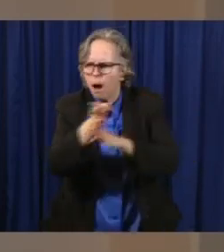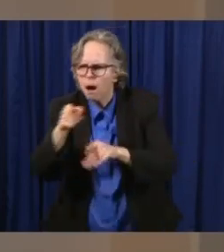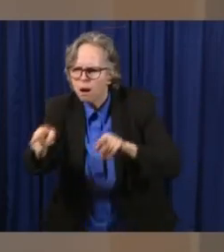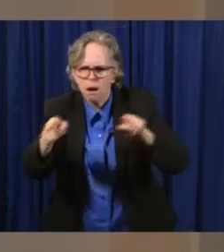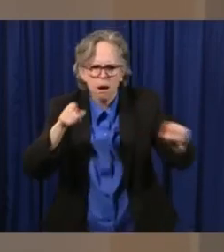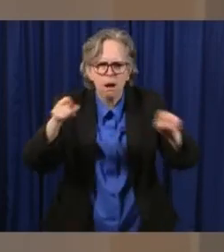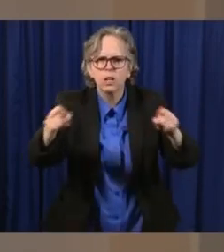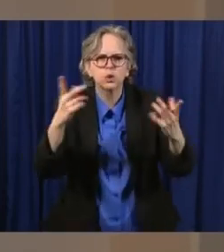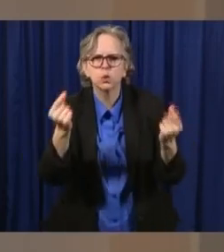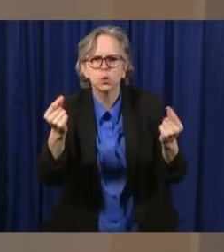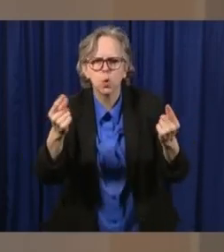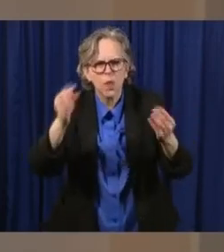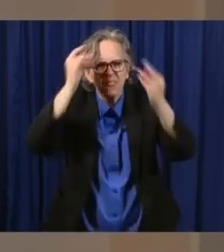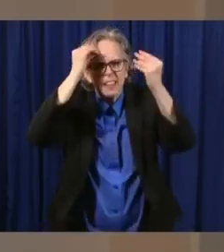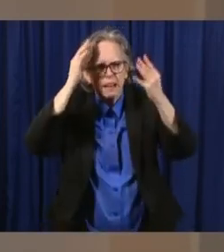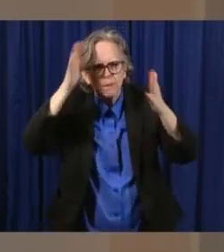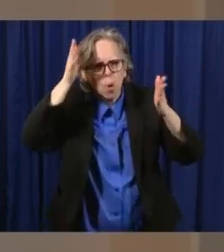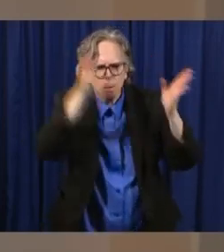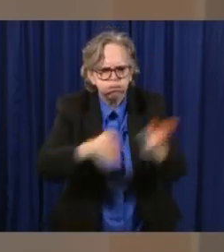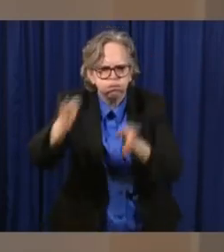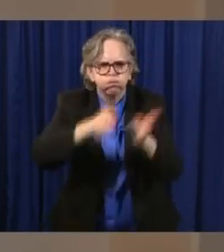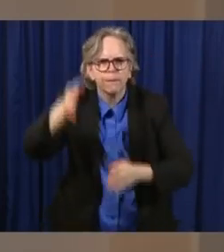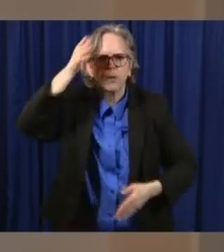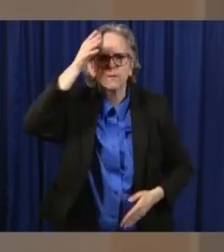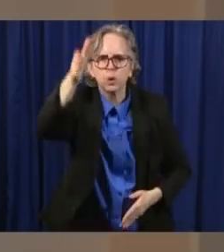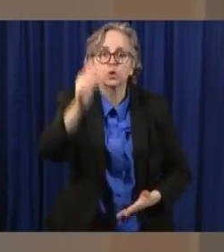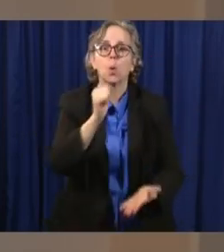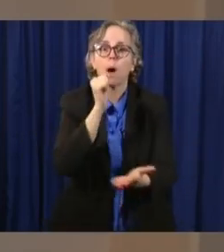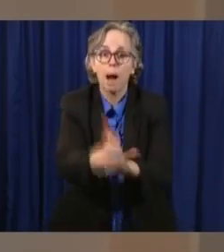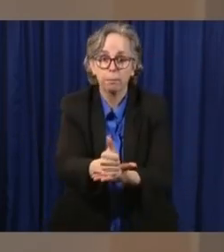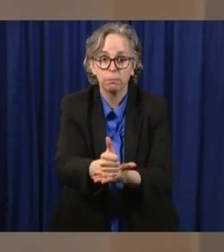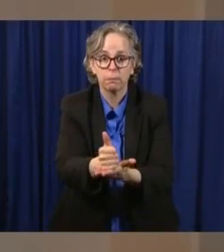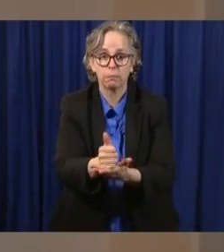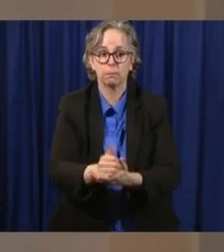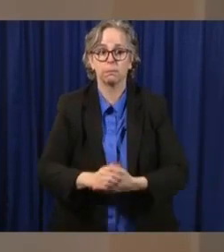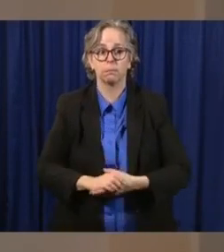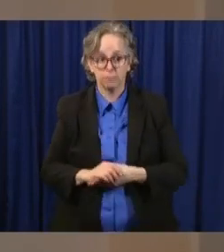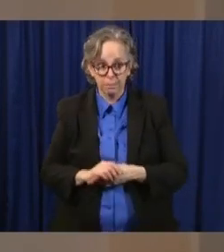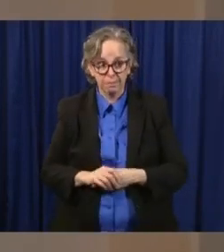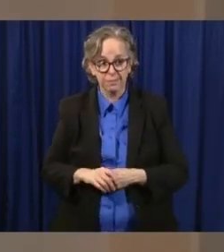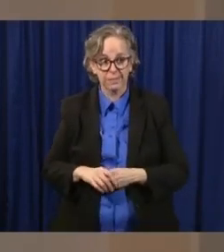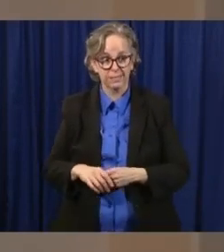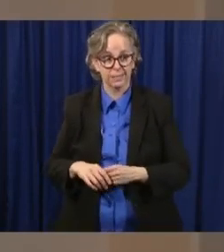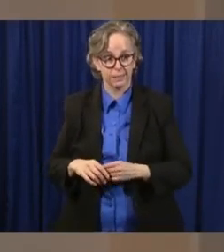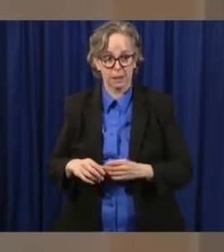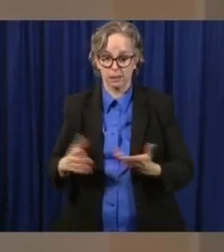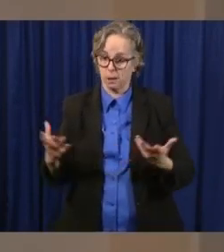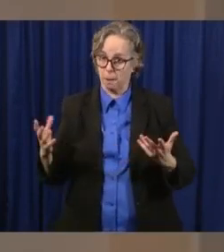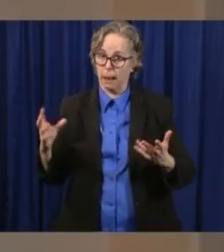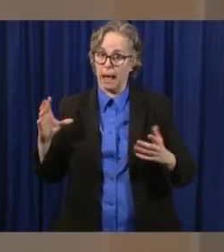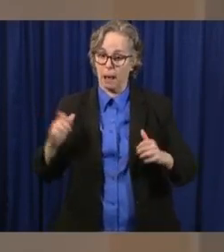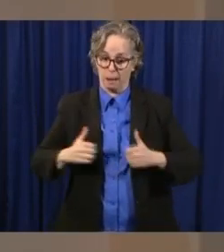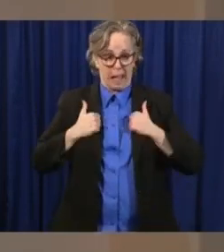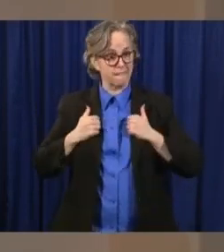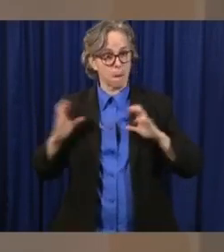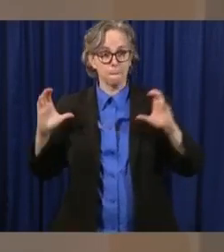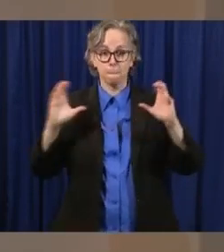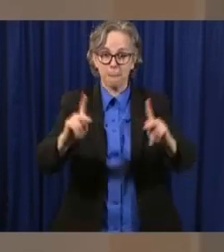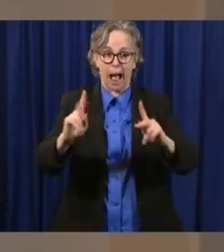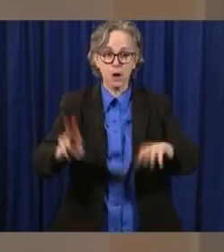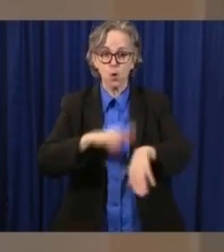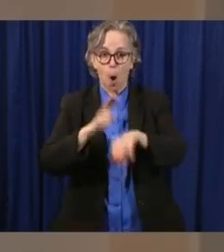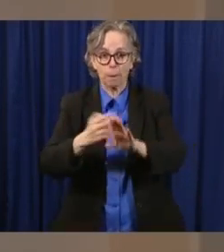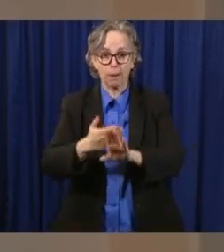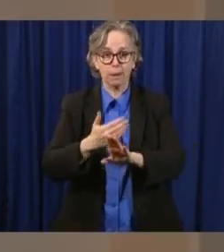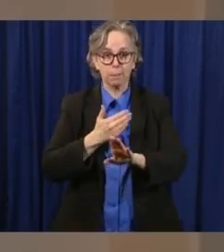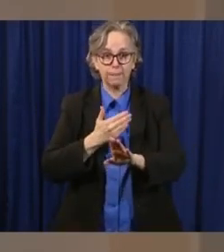need to do to help? And so life won't exactly go back to what it was like pre-coronavirus.